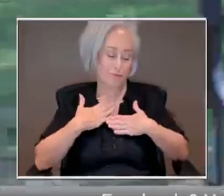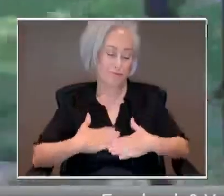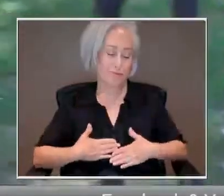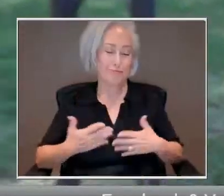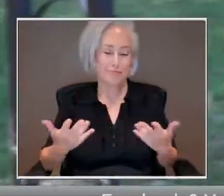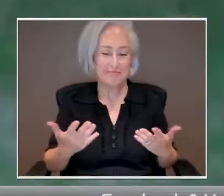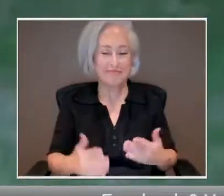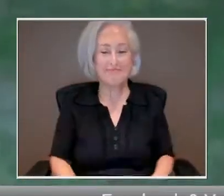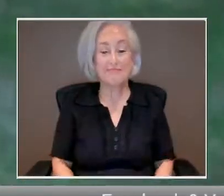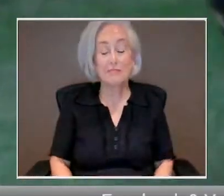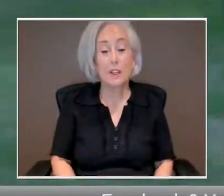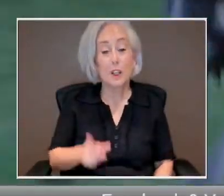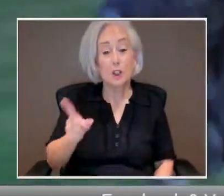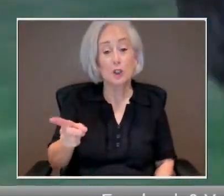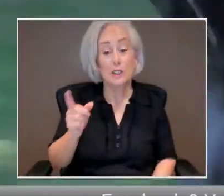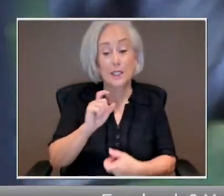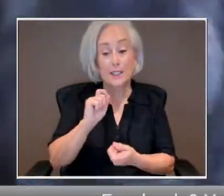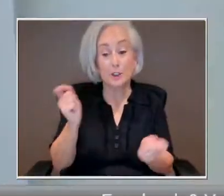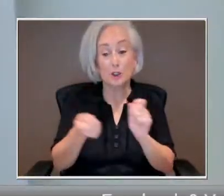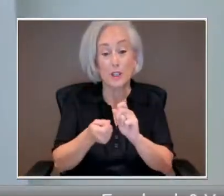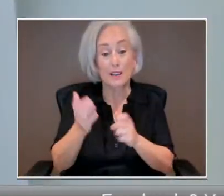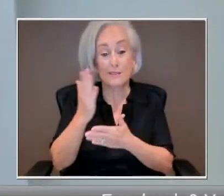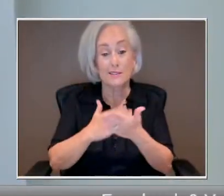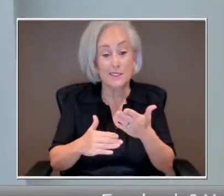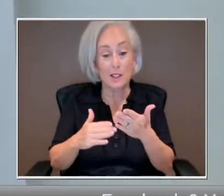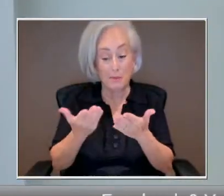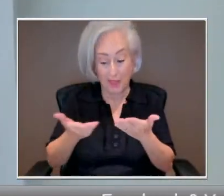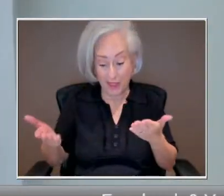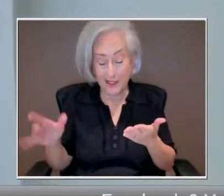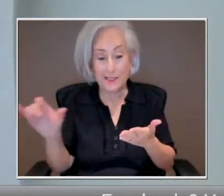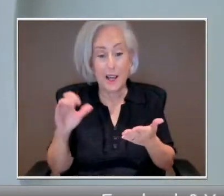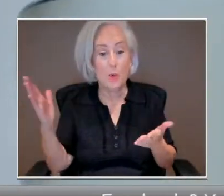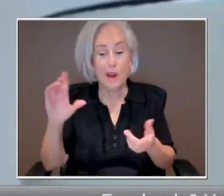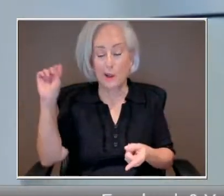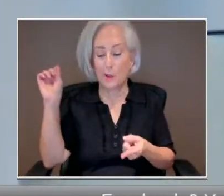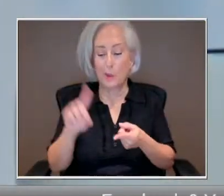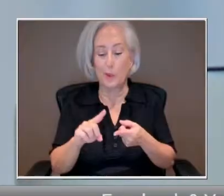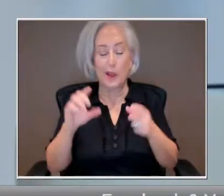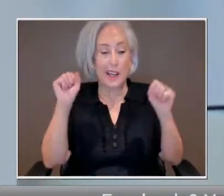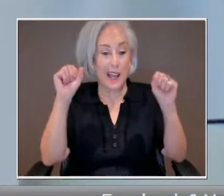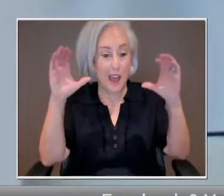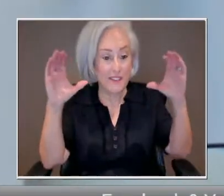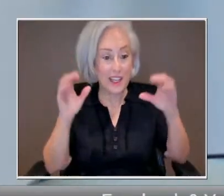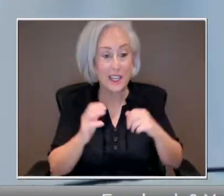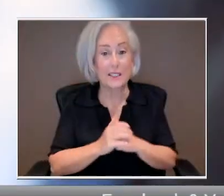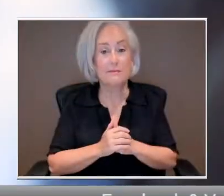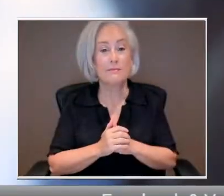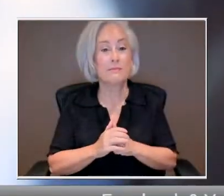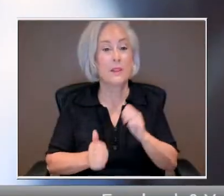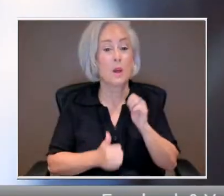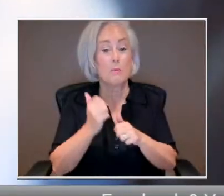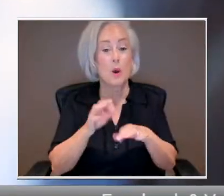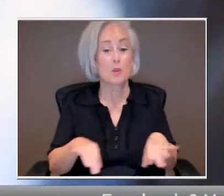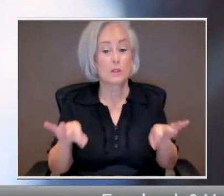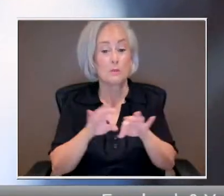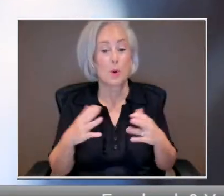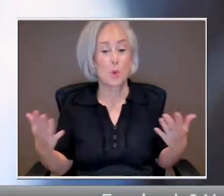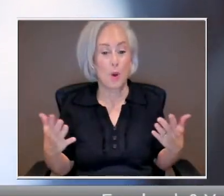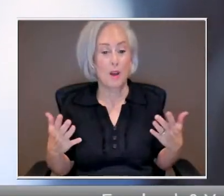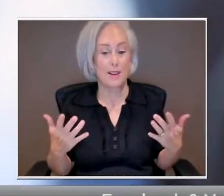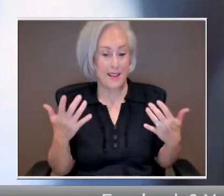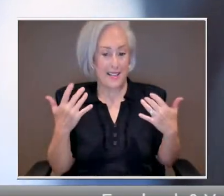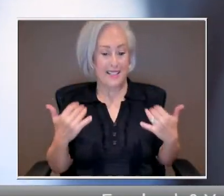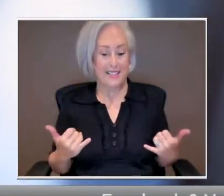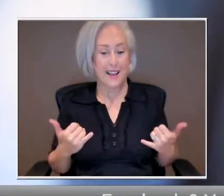some changes to her life, like cutting back on caffeine. And most important to Nicole, she now makes time to see a